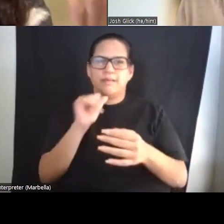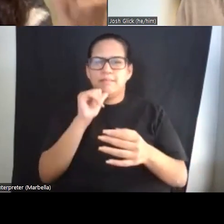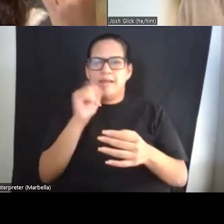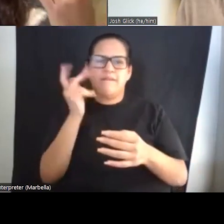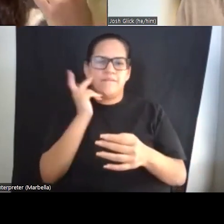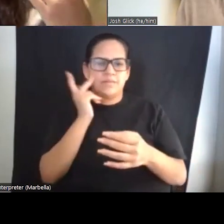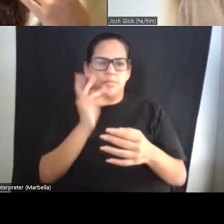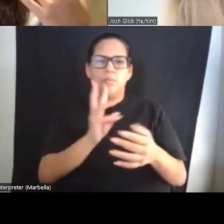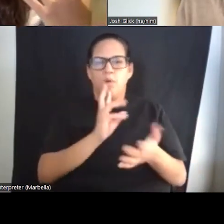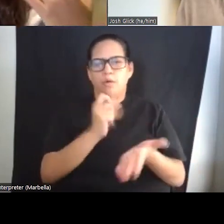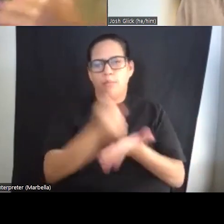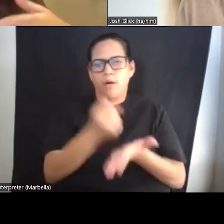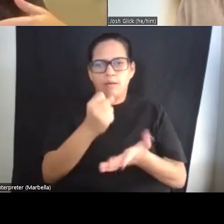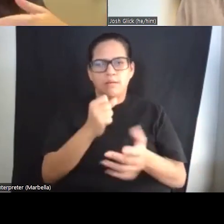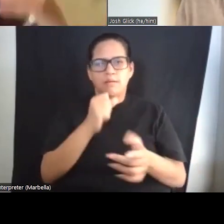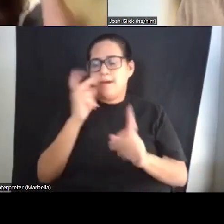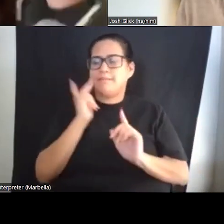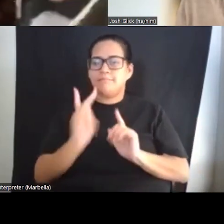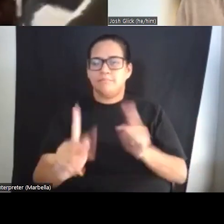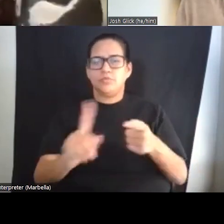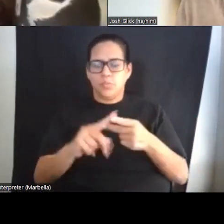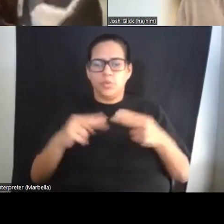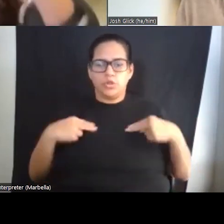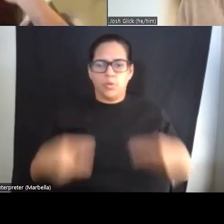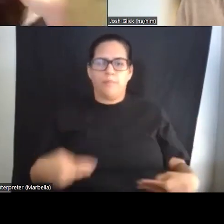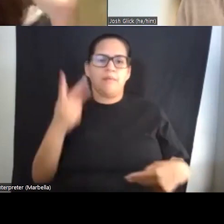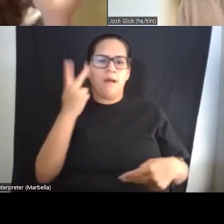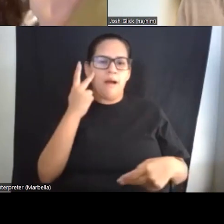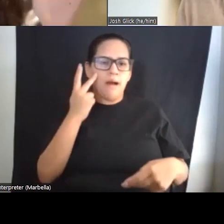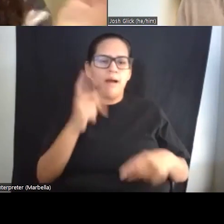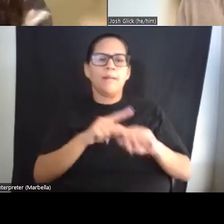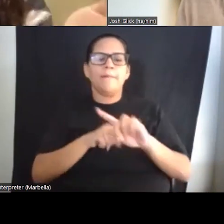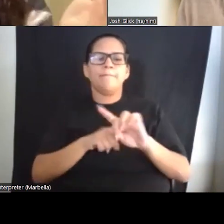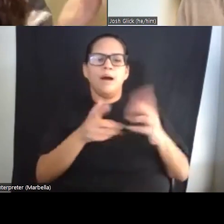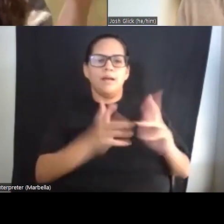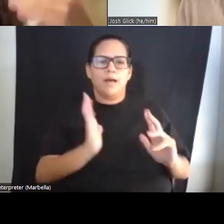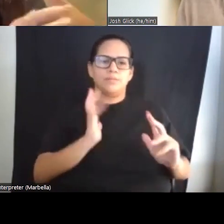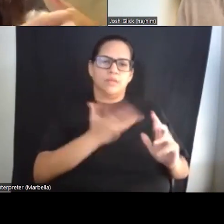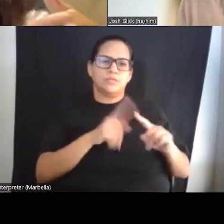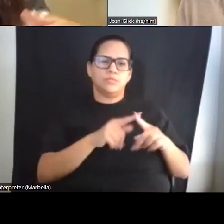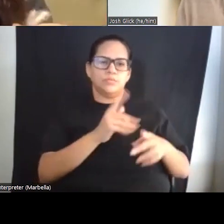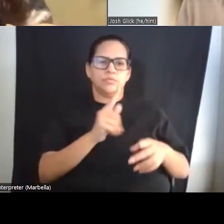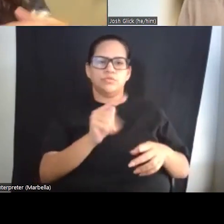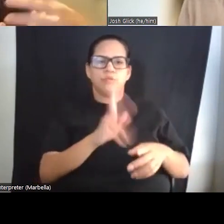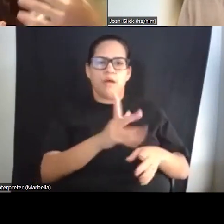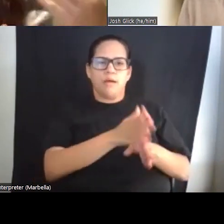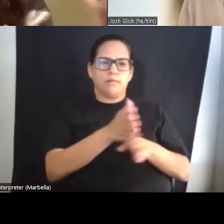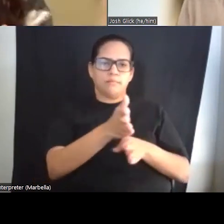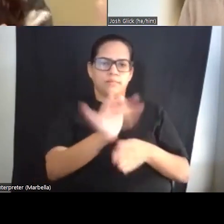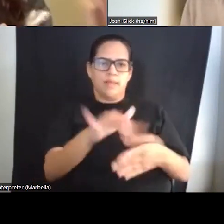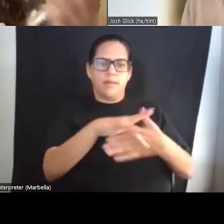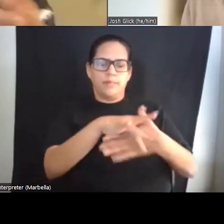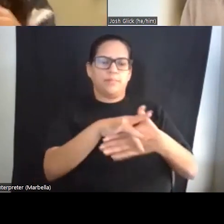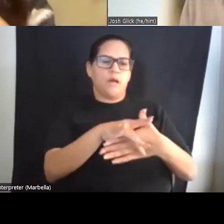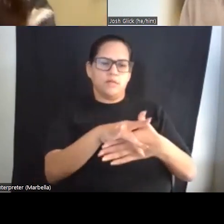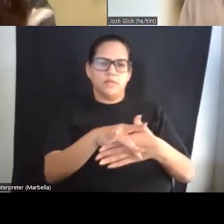is imperceptible to the human eye, but it allows us to track the provenance of a piece of